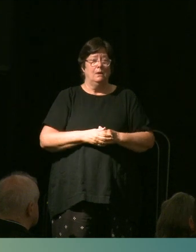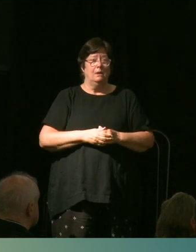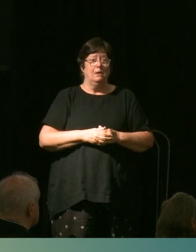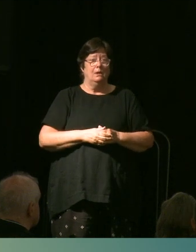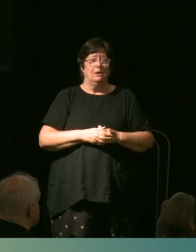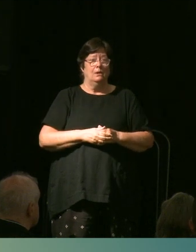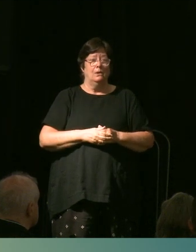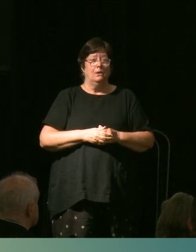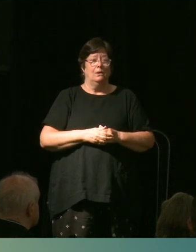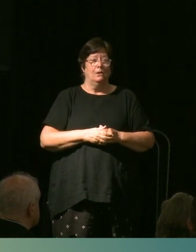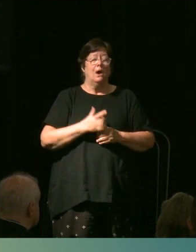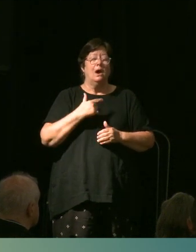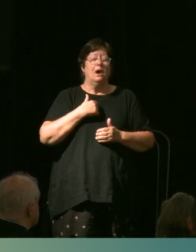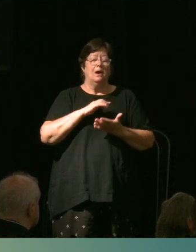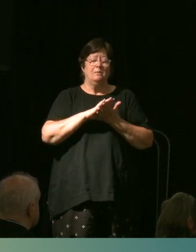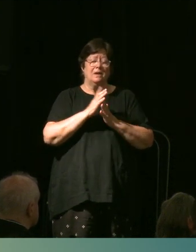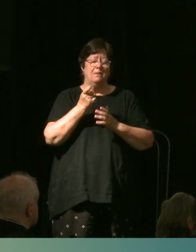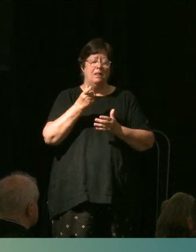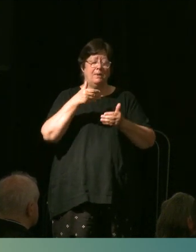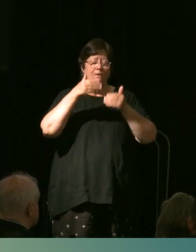just simply being overwhelmed.